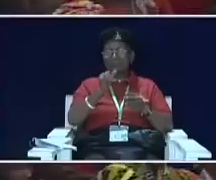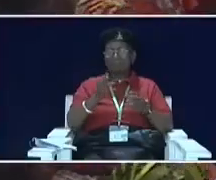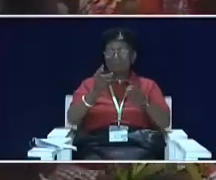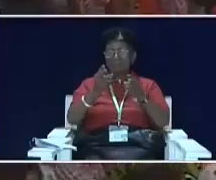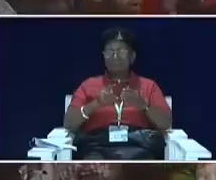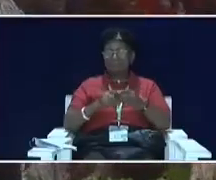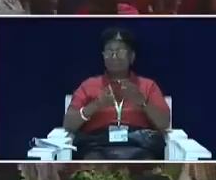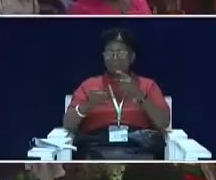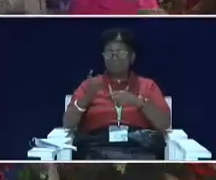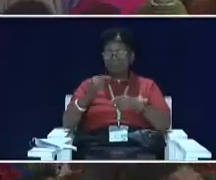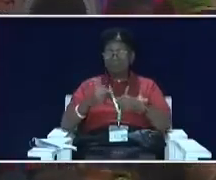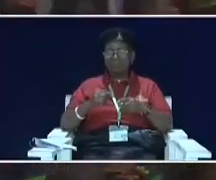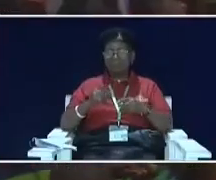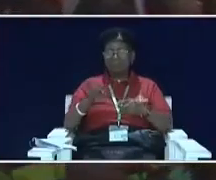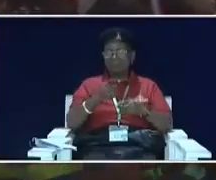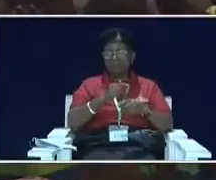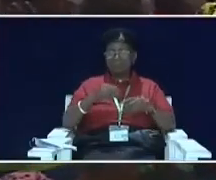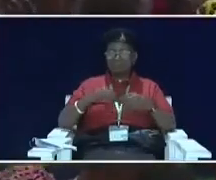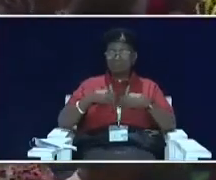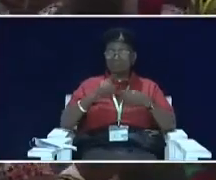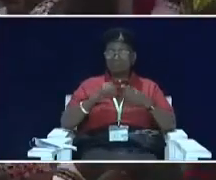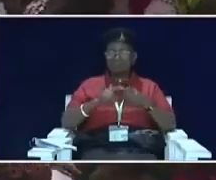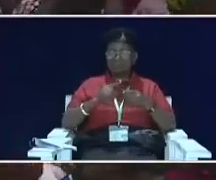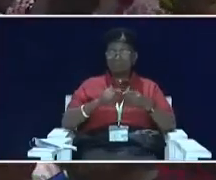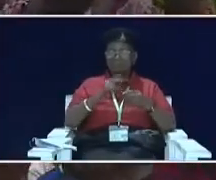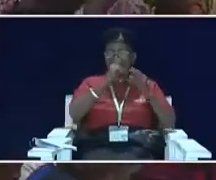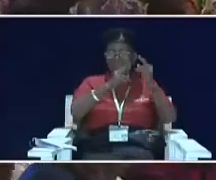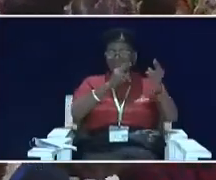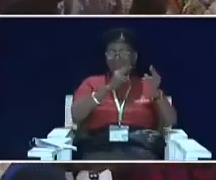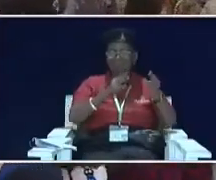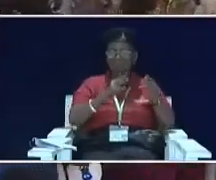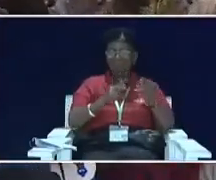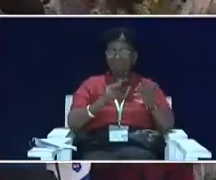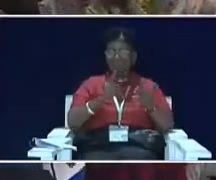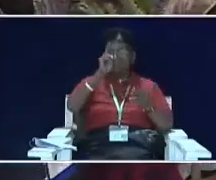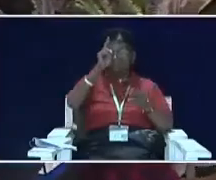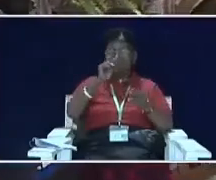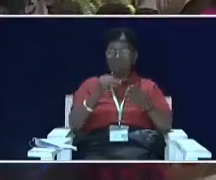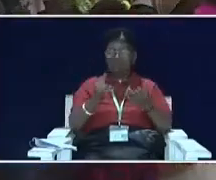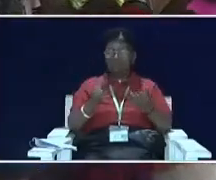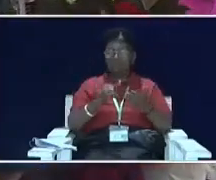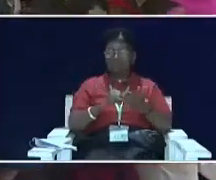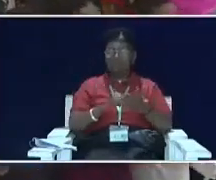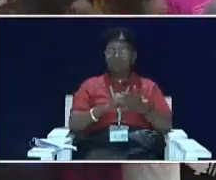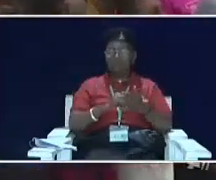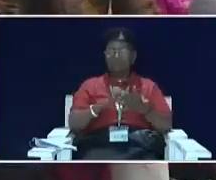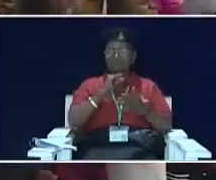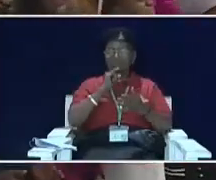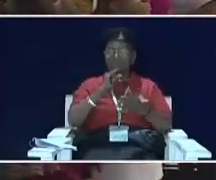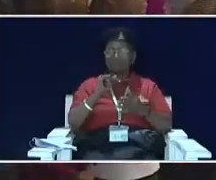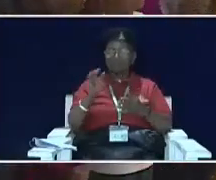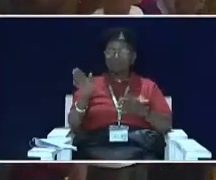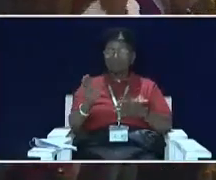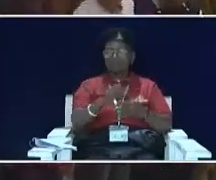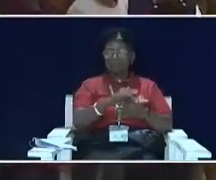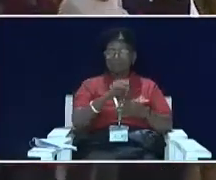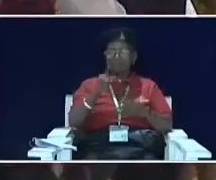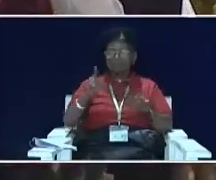you have to hurry up now. This is your day of salvation.